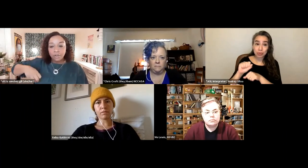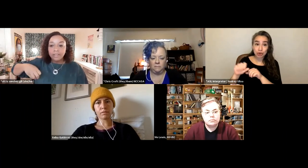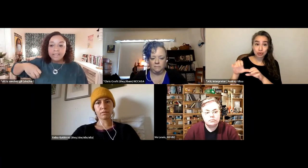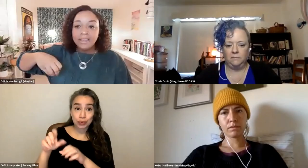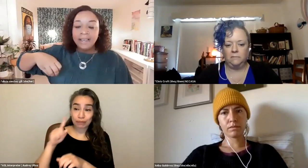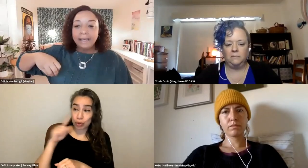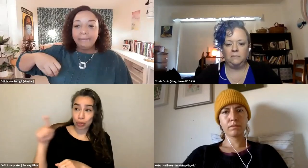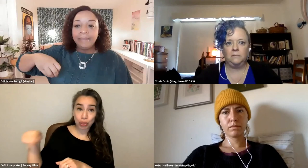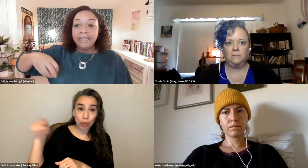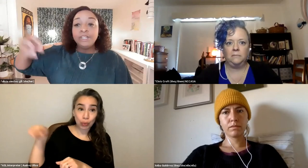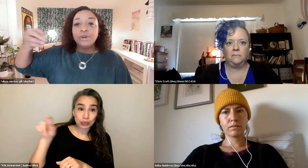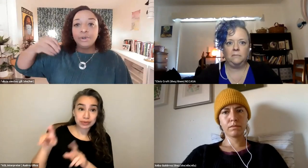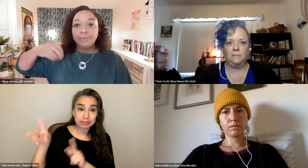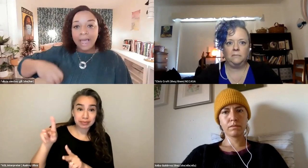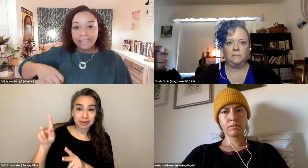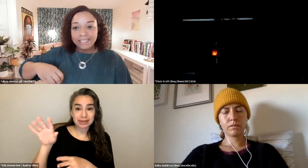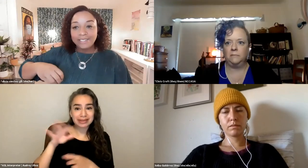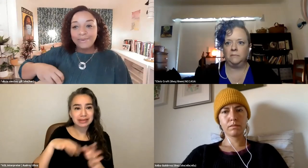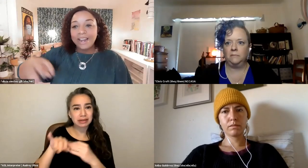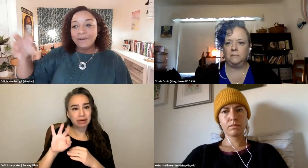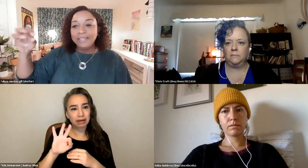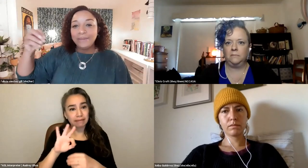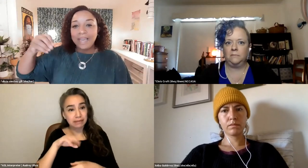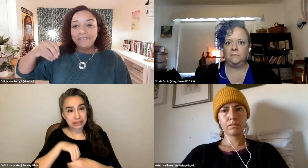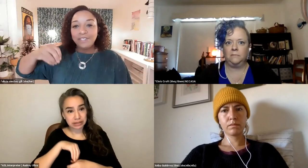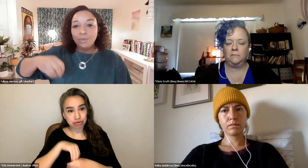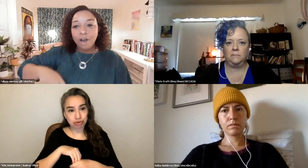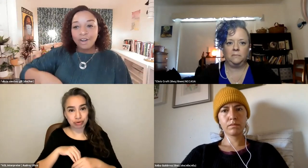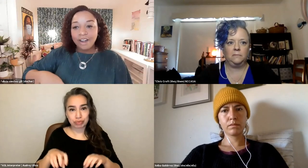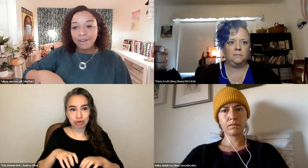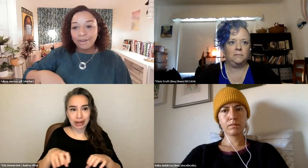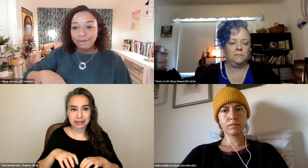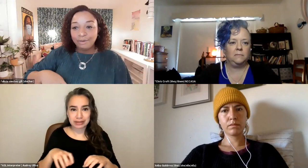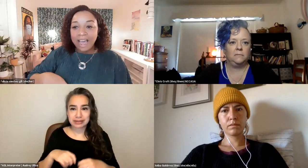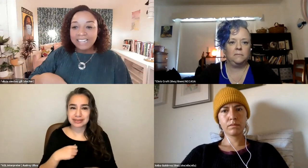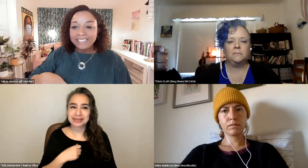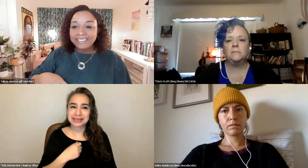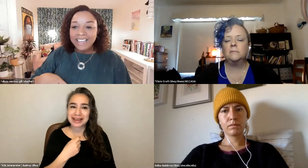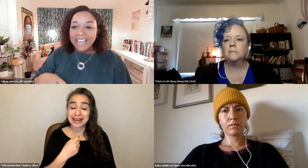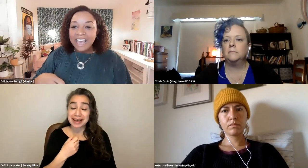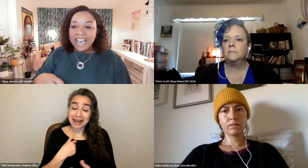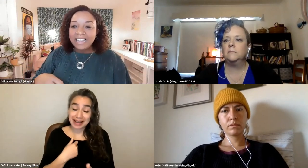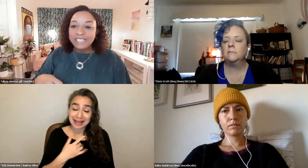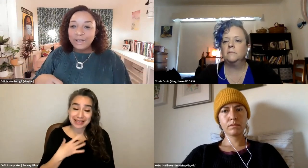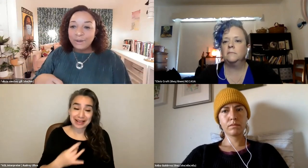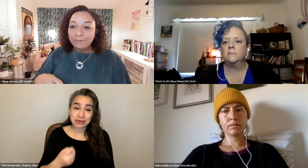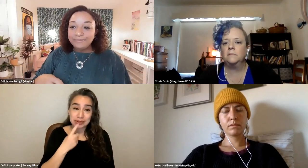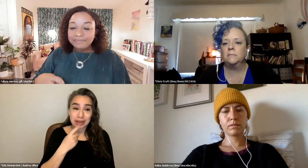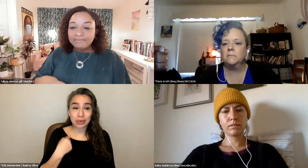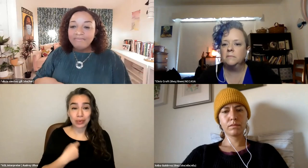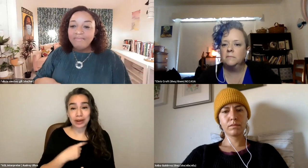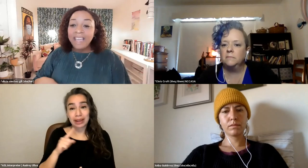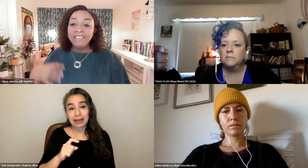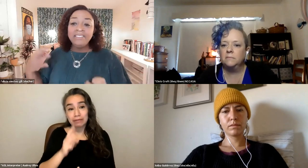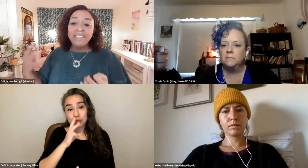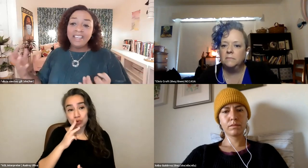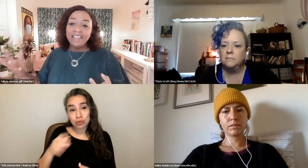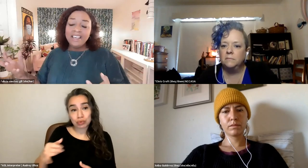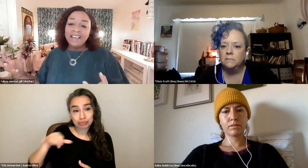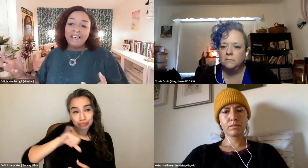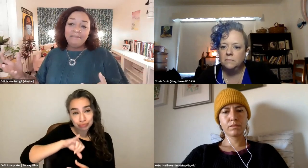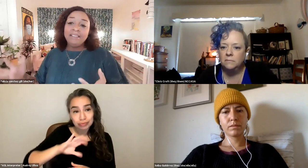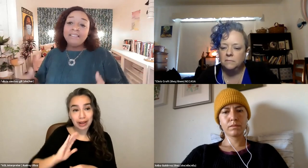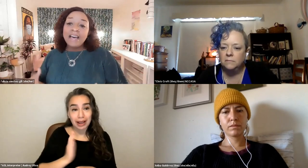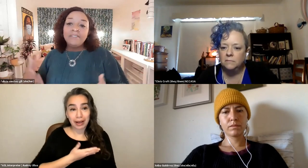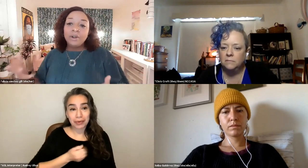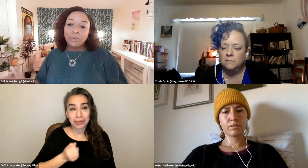internal um an internal practice right i always say we have to water our own grass and so i think that